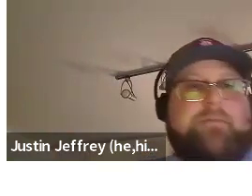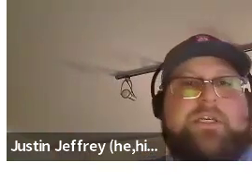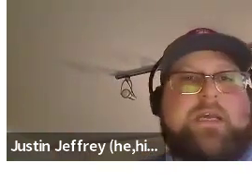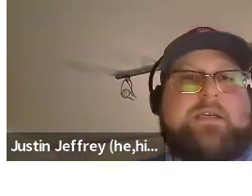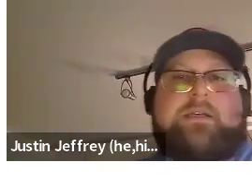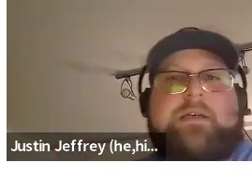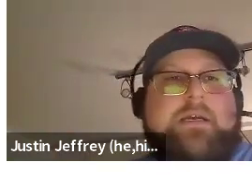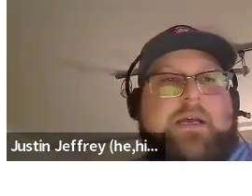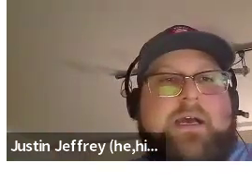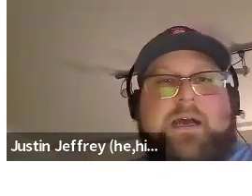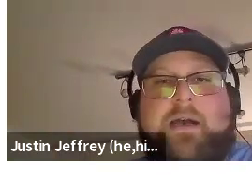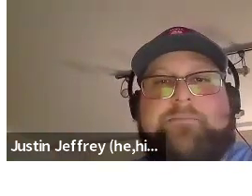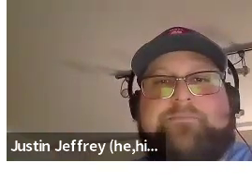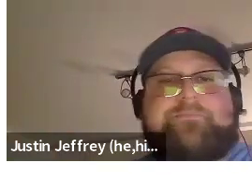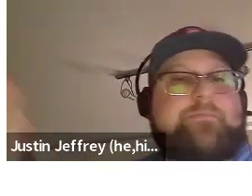cute little time check.